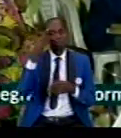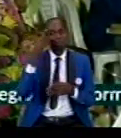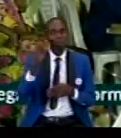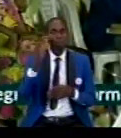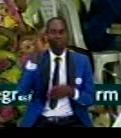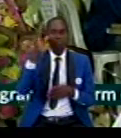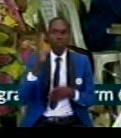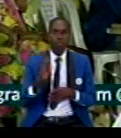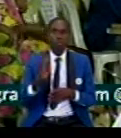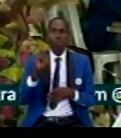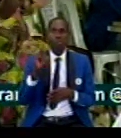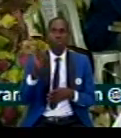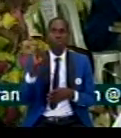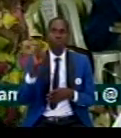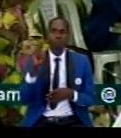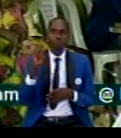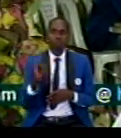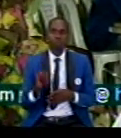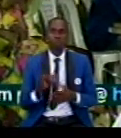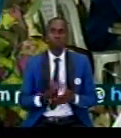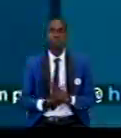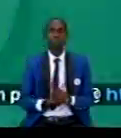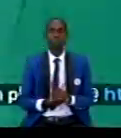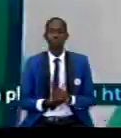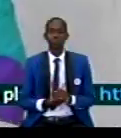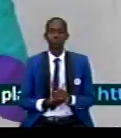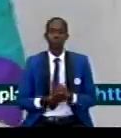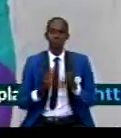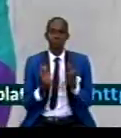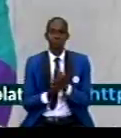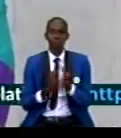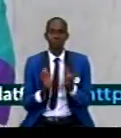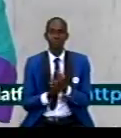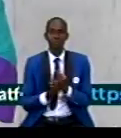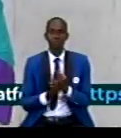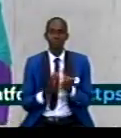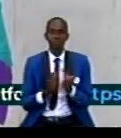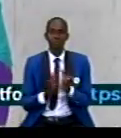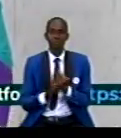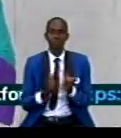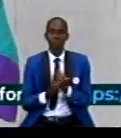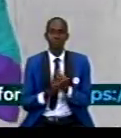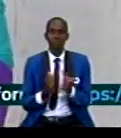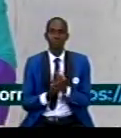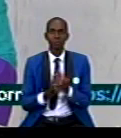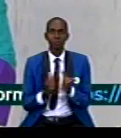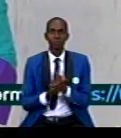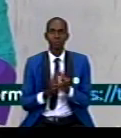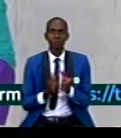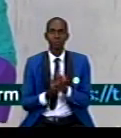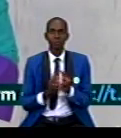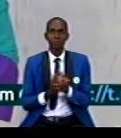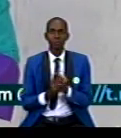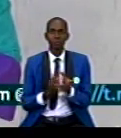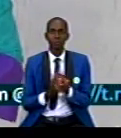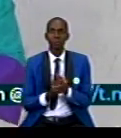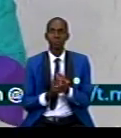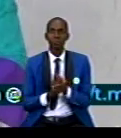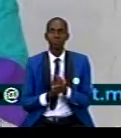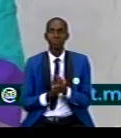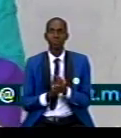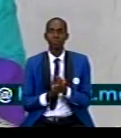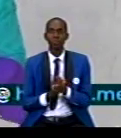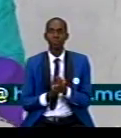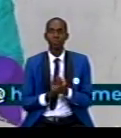Put your hand together. I am Comfort Raphael. My problem started in